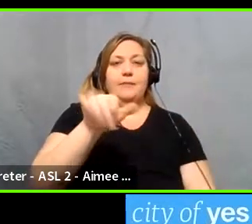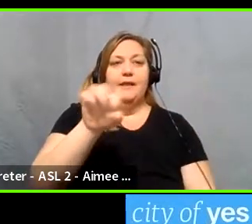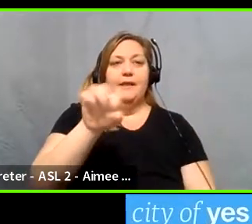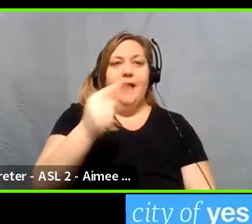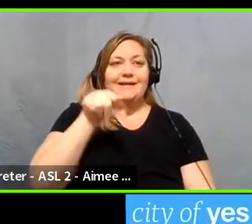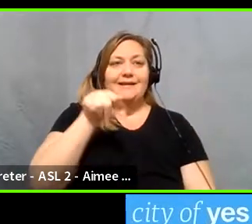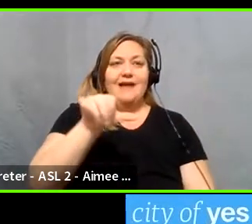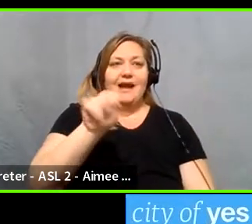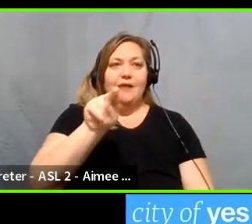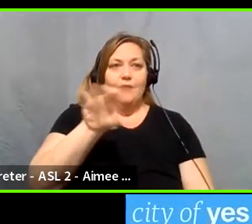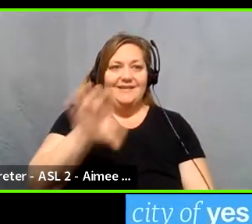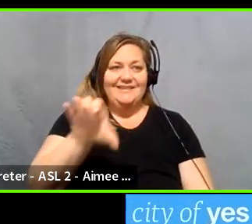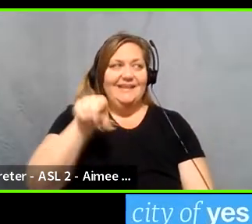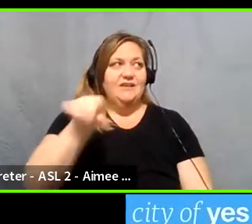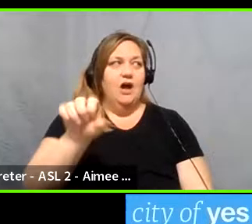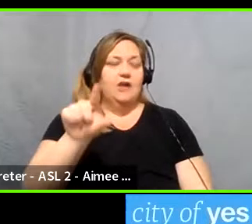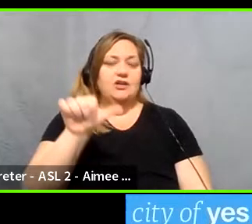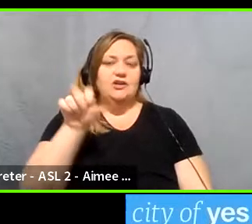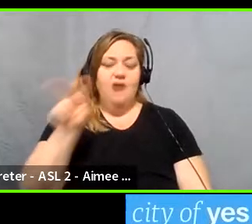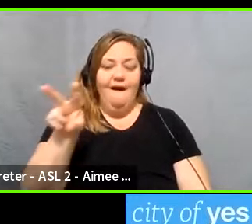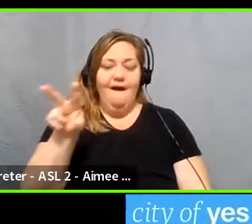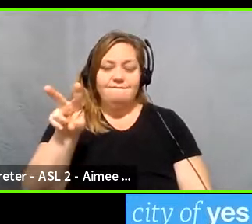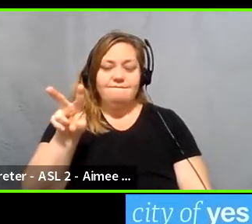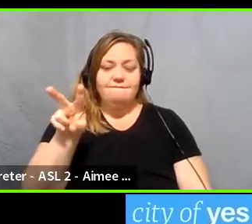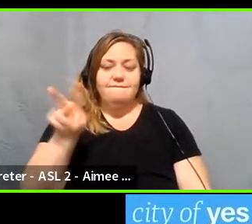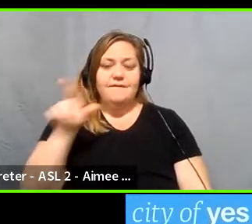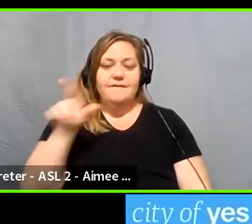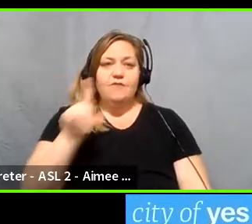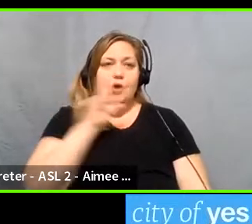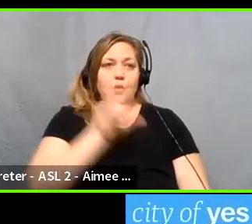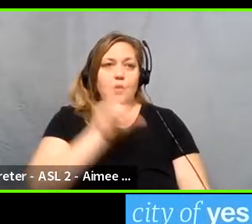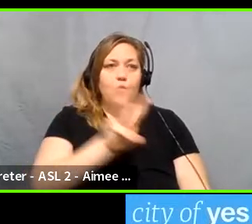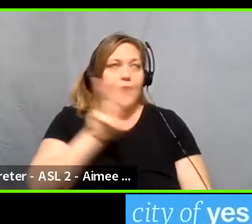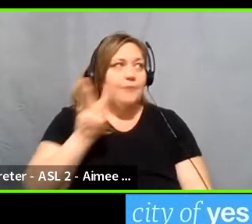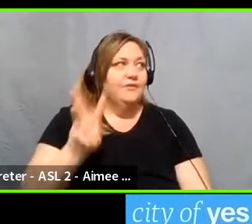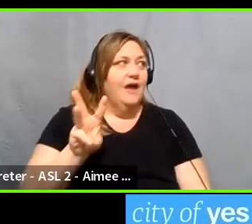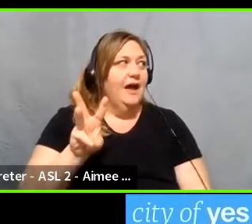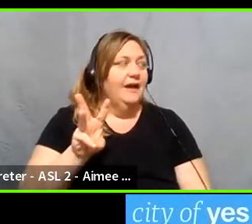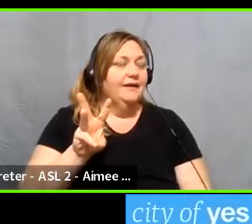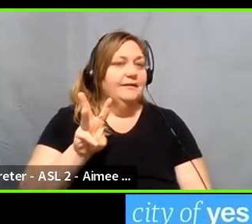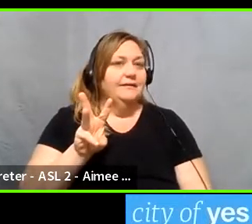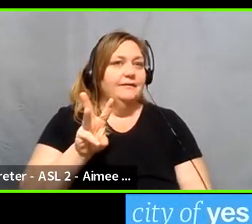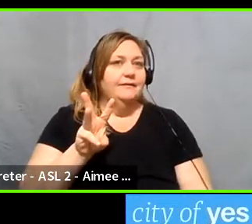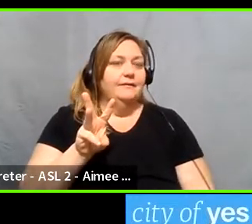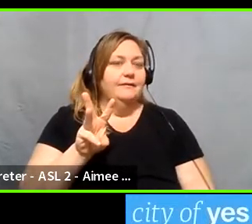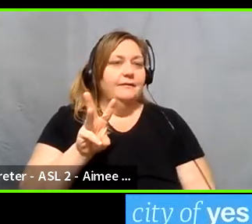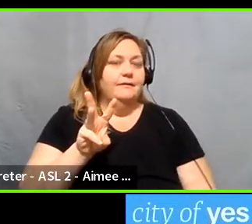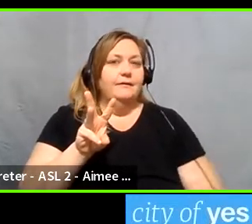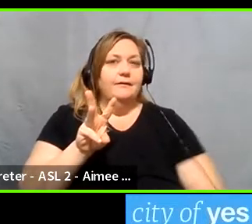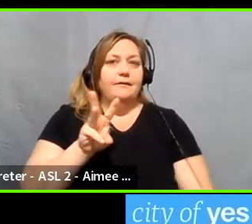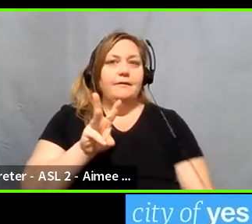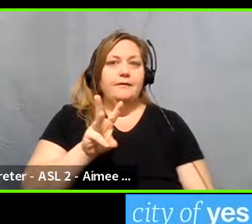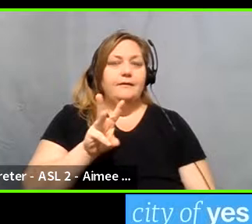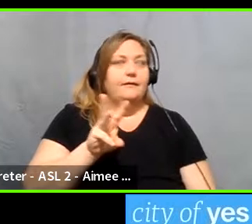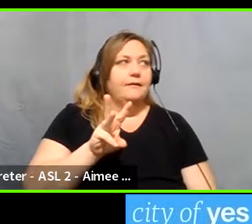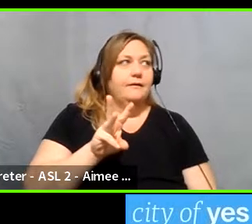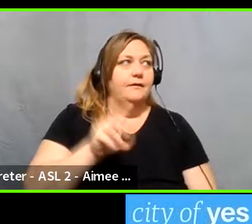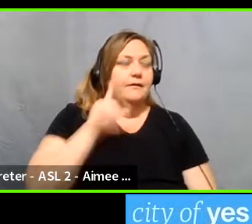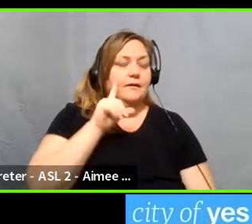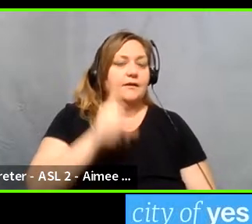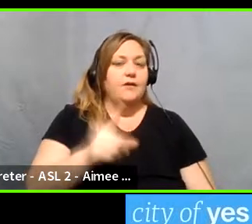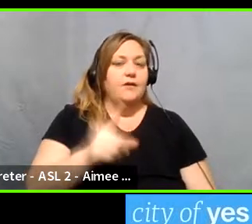.gov. If you go to our website, you can see more about this particular